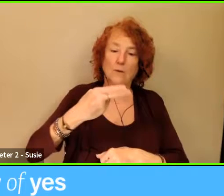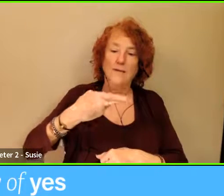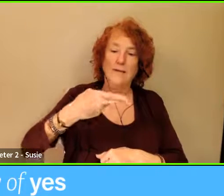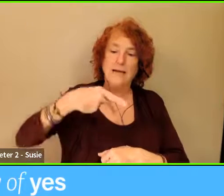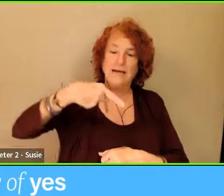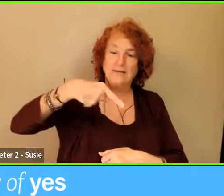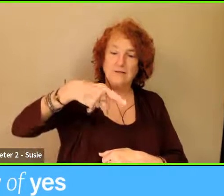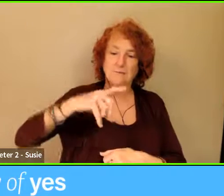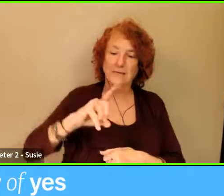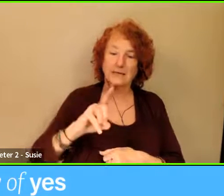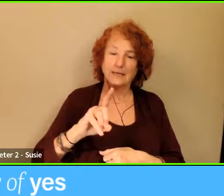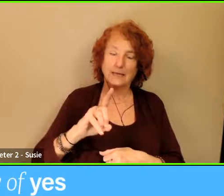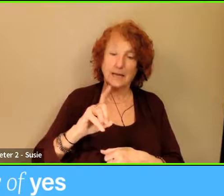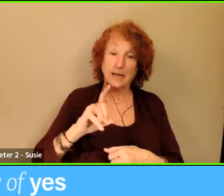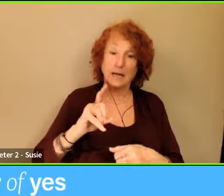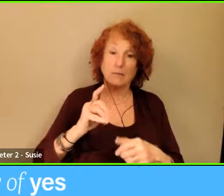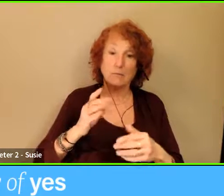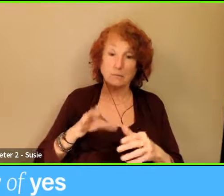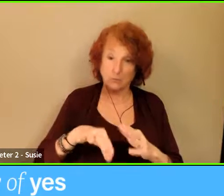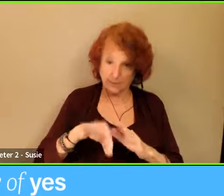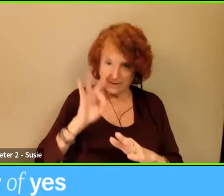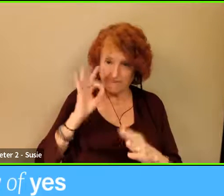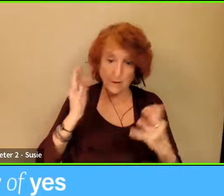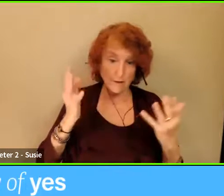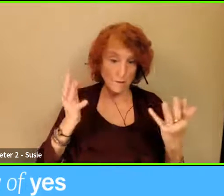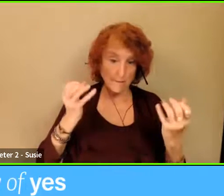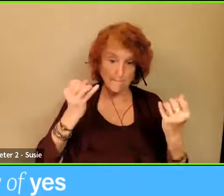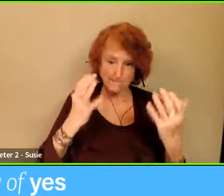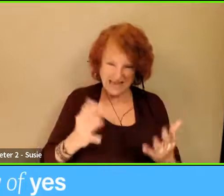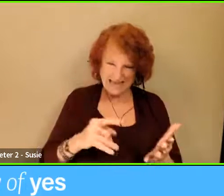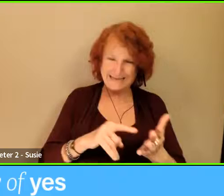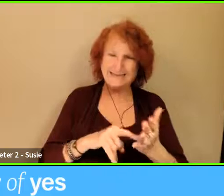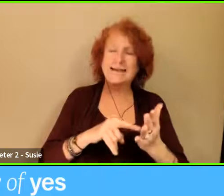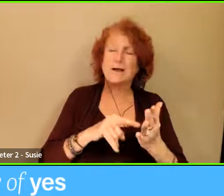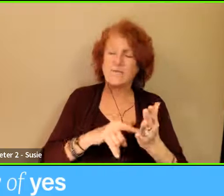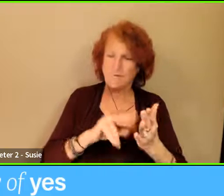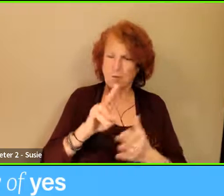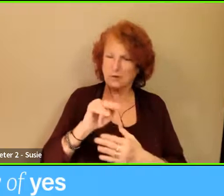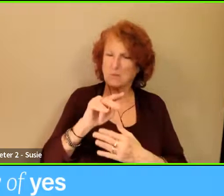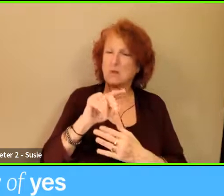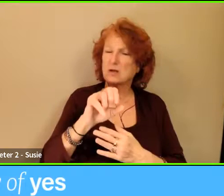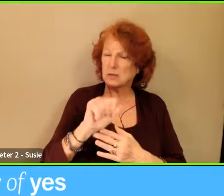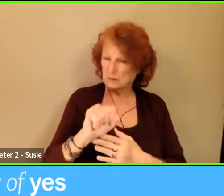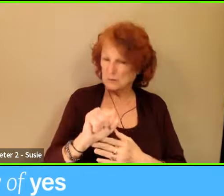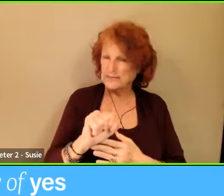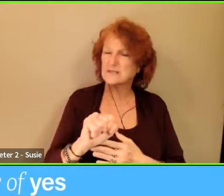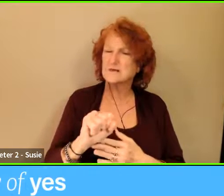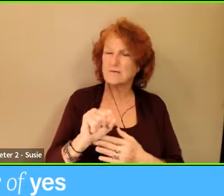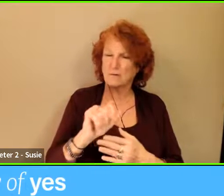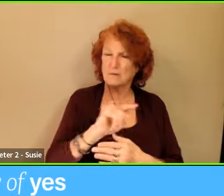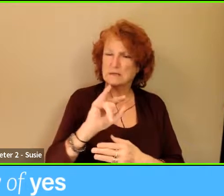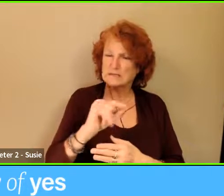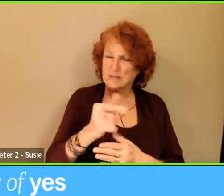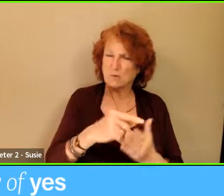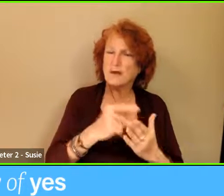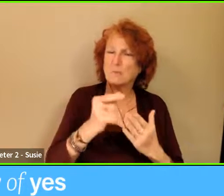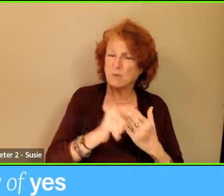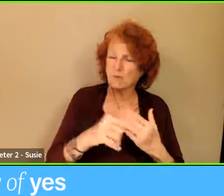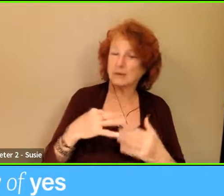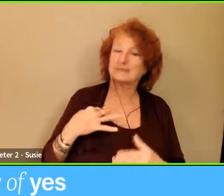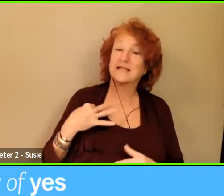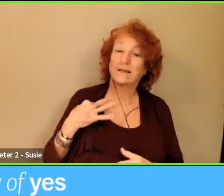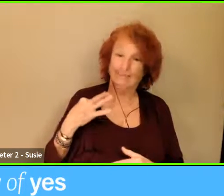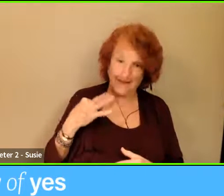a lot of the affordable units that are created through zoning programs like voluntary inclusionary housing that would be created